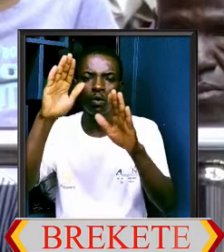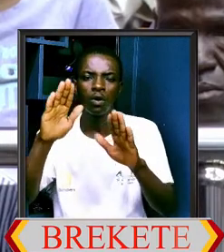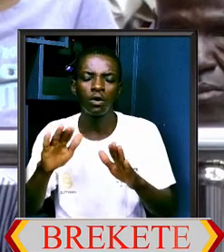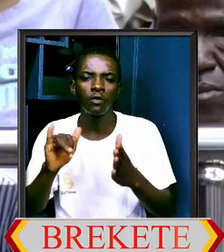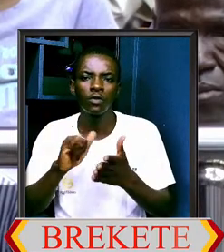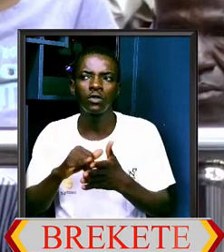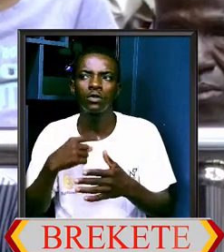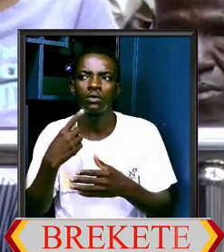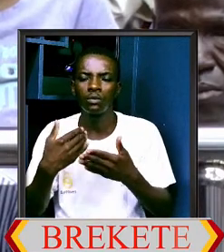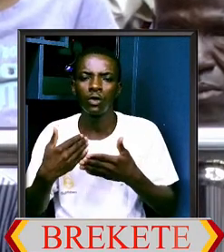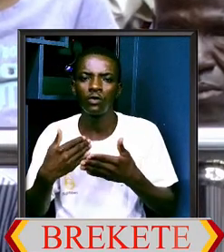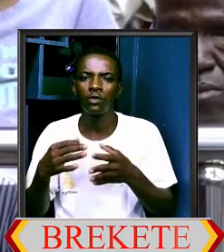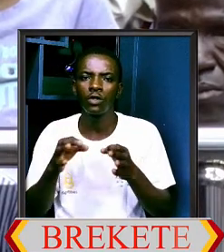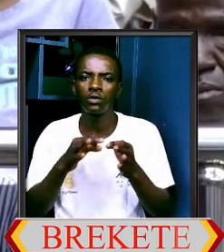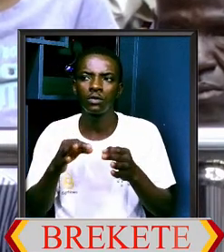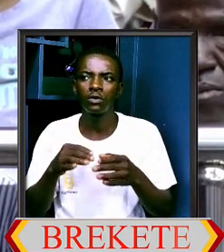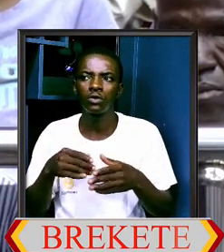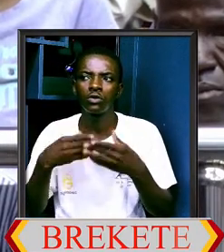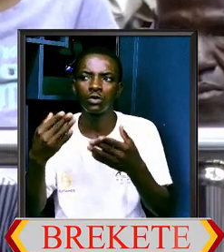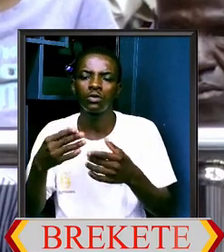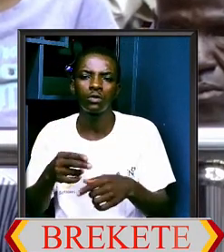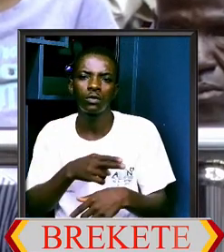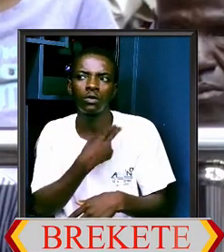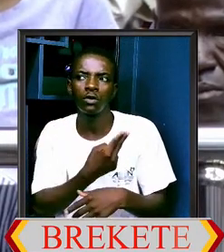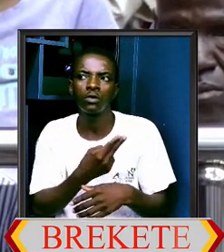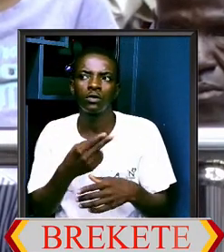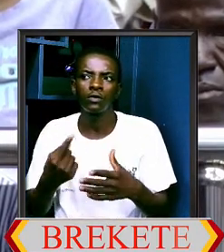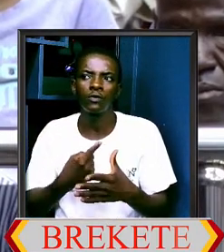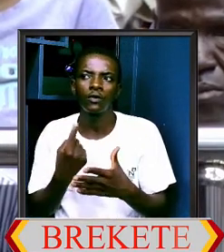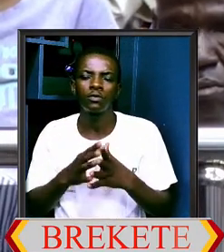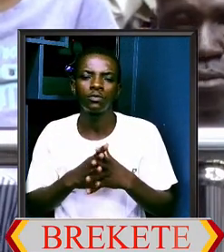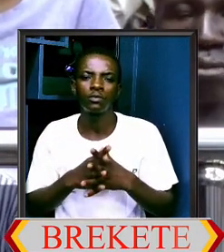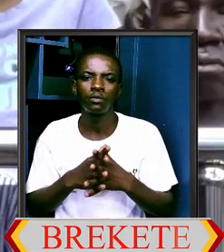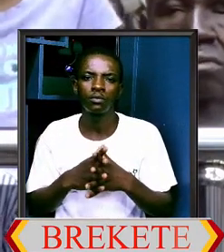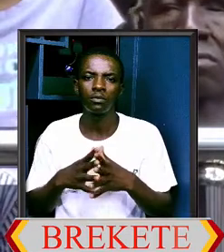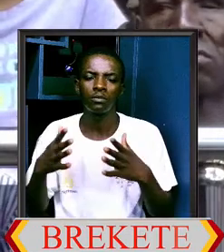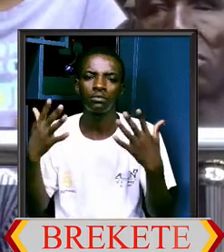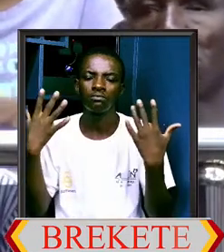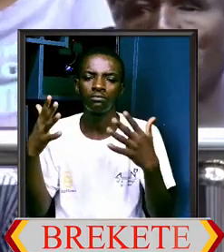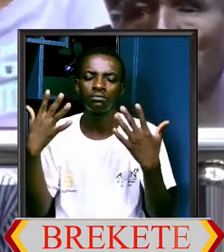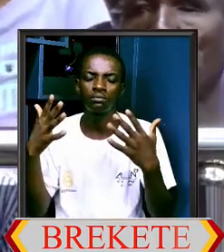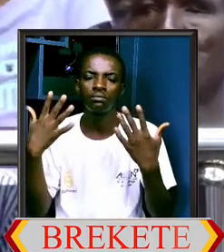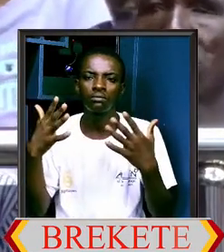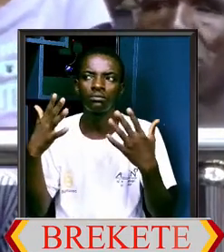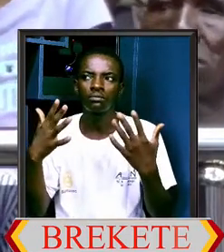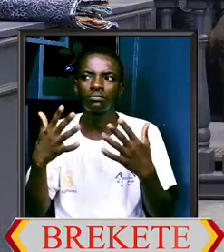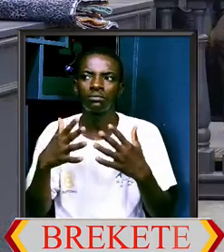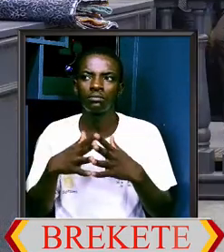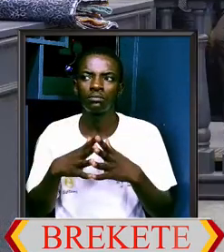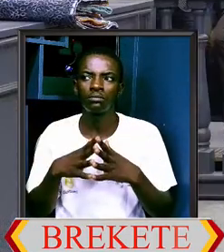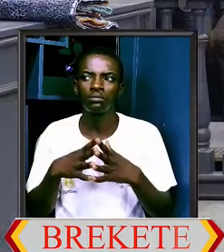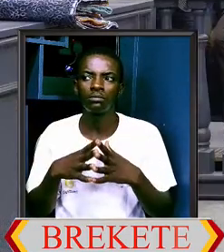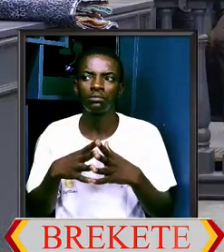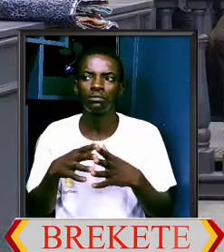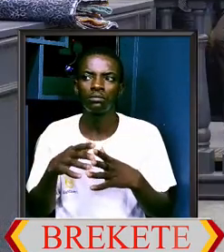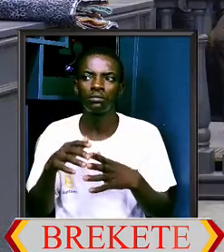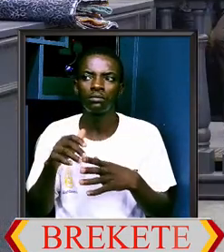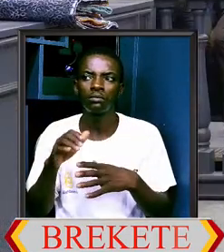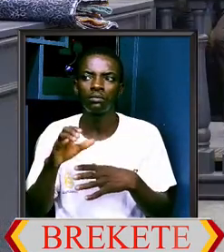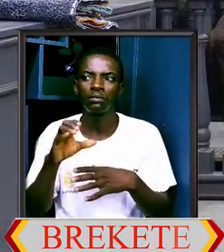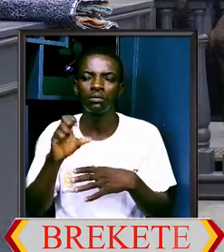wonderful. He said, before I explain, they should take me to hospital. Mm. Let's appreciate the Nigerian police. Let's appreciate.